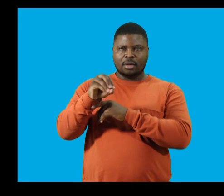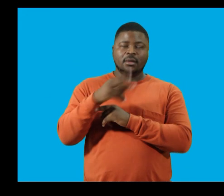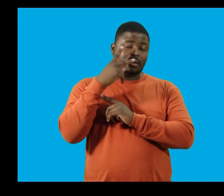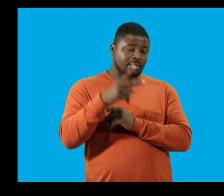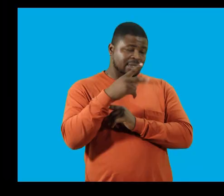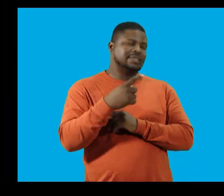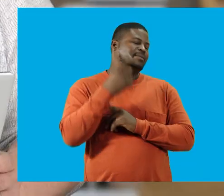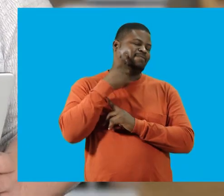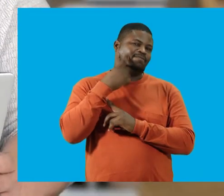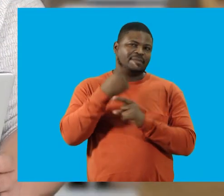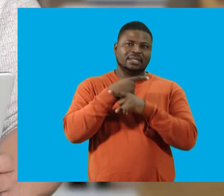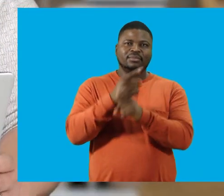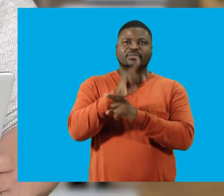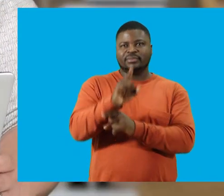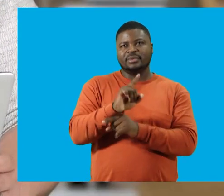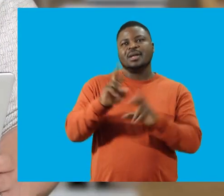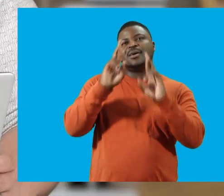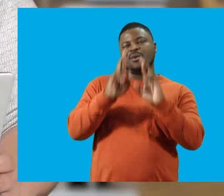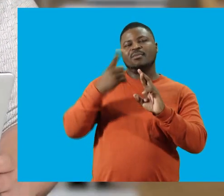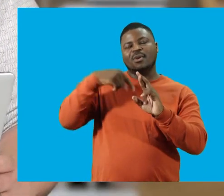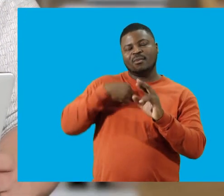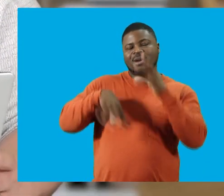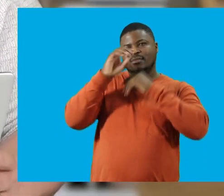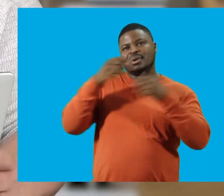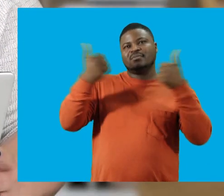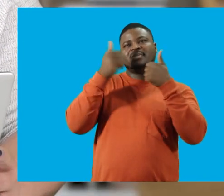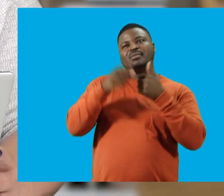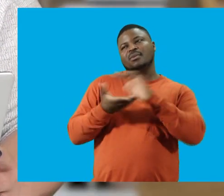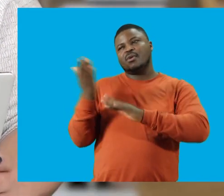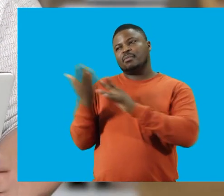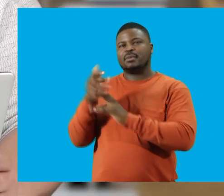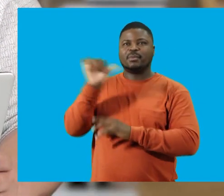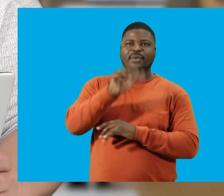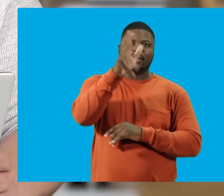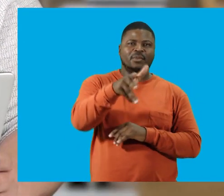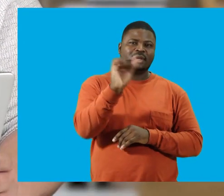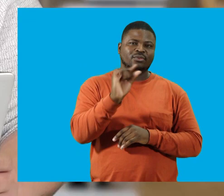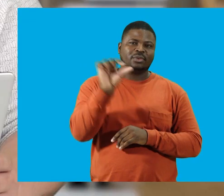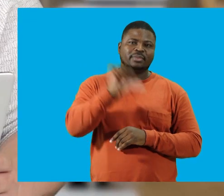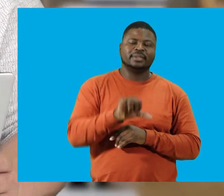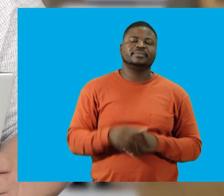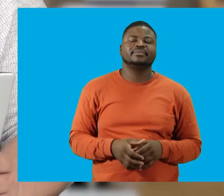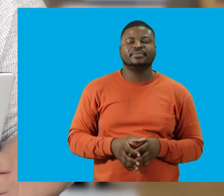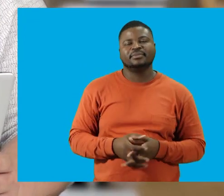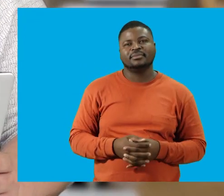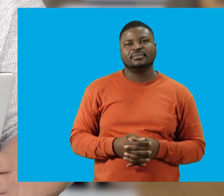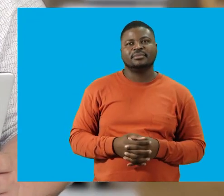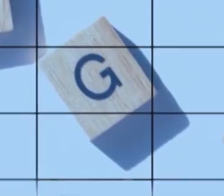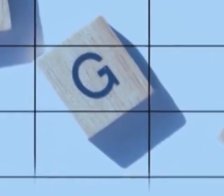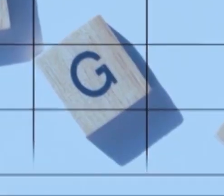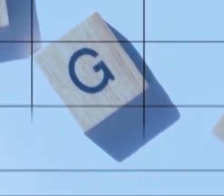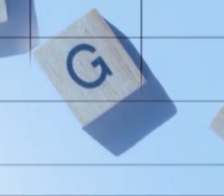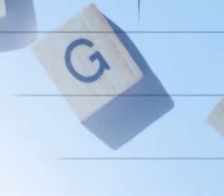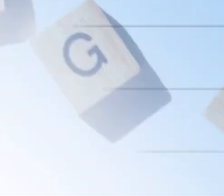And that is quite a mouthful. We need to rest. Let's take a break. I'll see you just now.